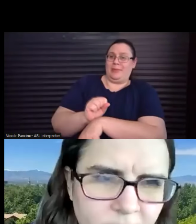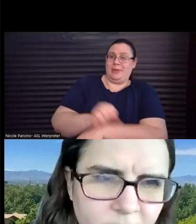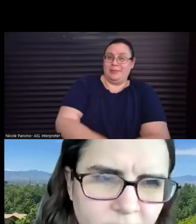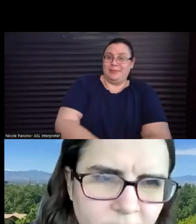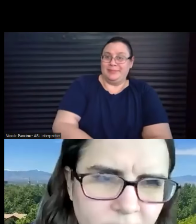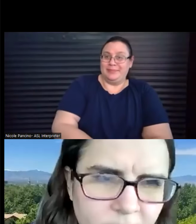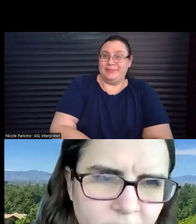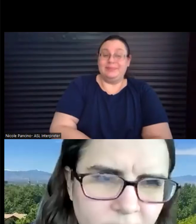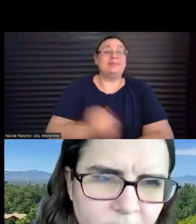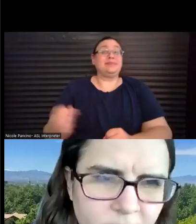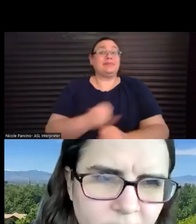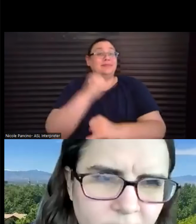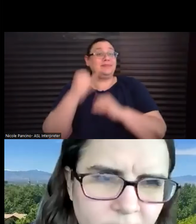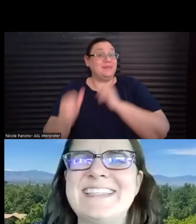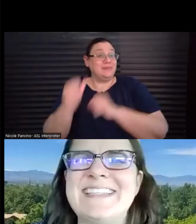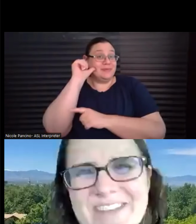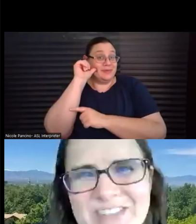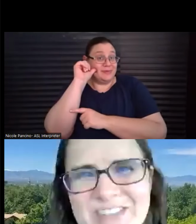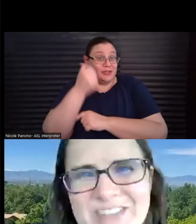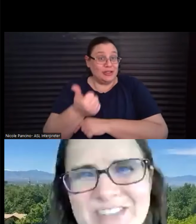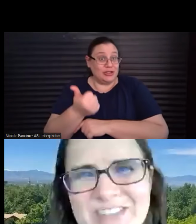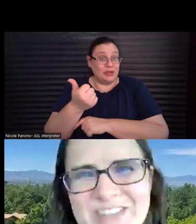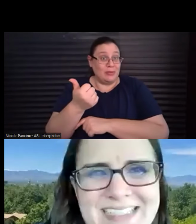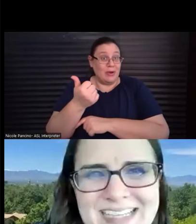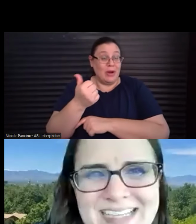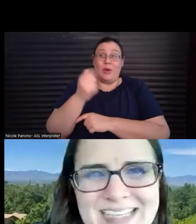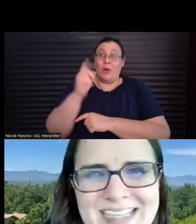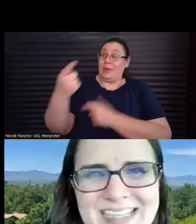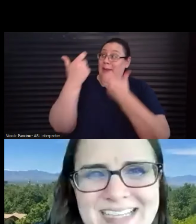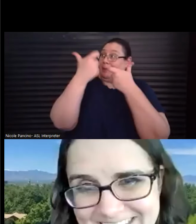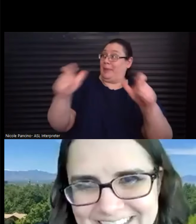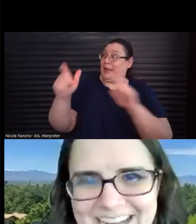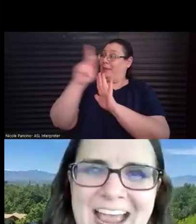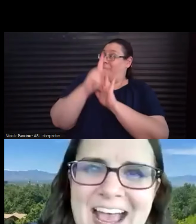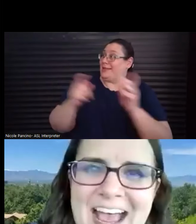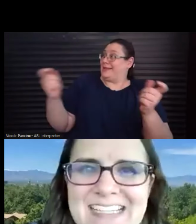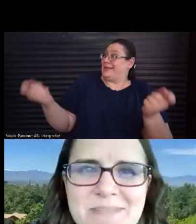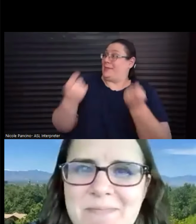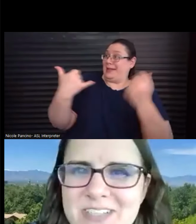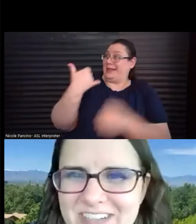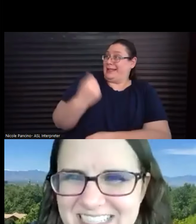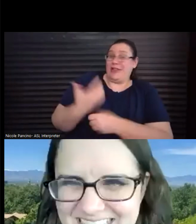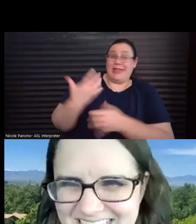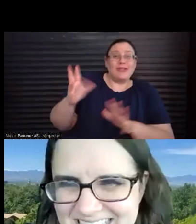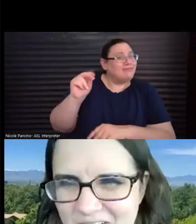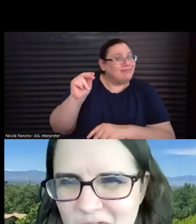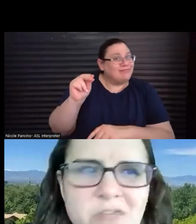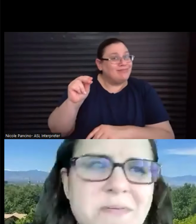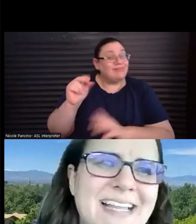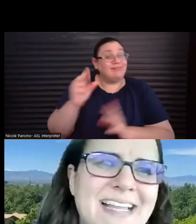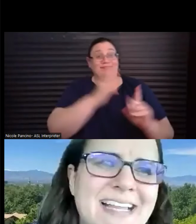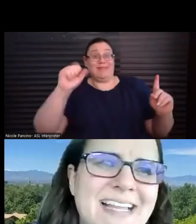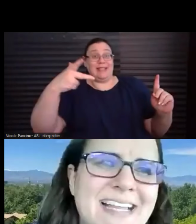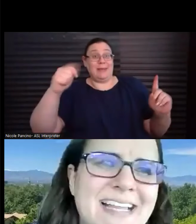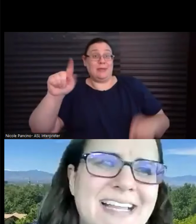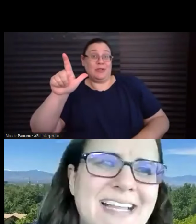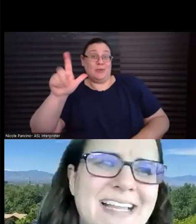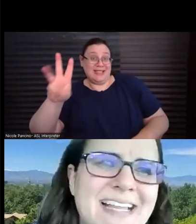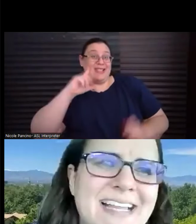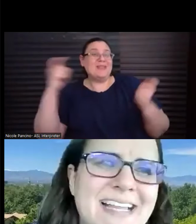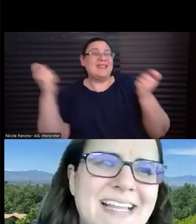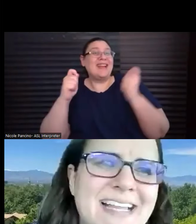Finally, tomorrow is not the only big disability policy celebration this year. On September 26th, we will be celebrating the